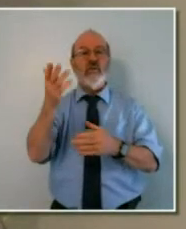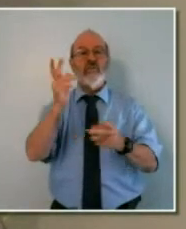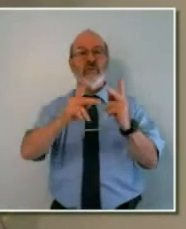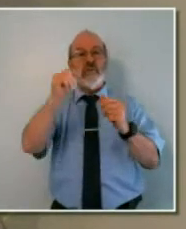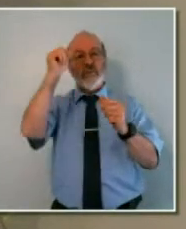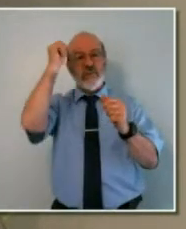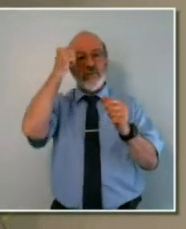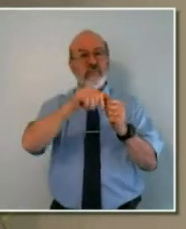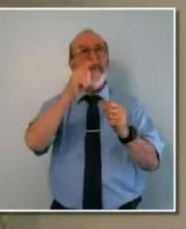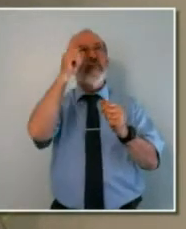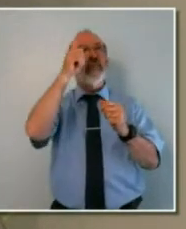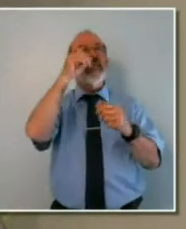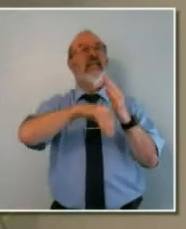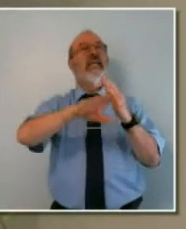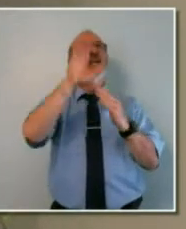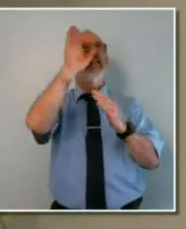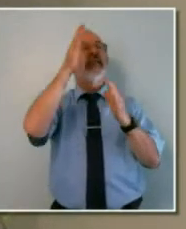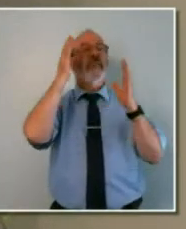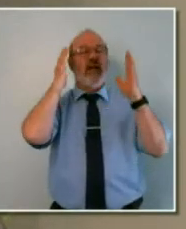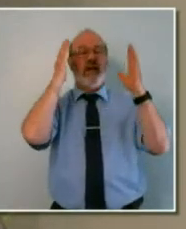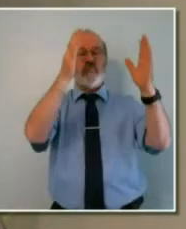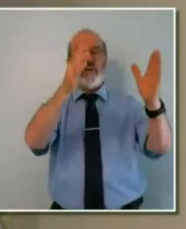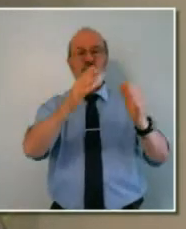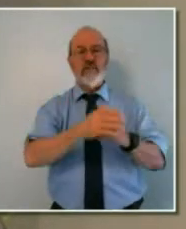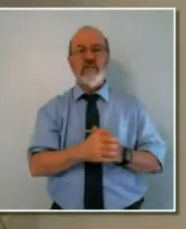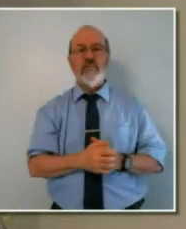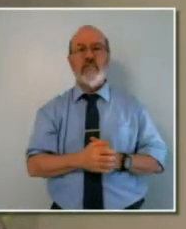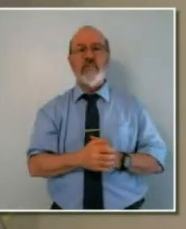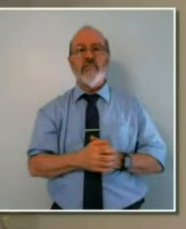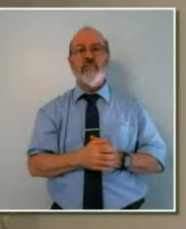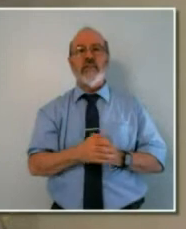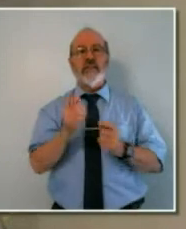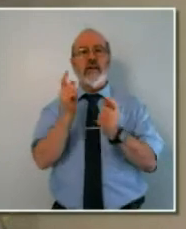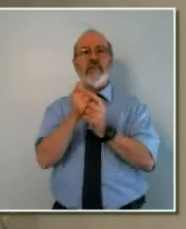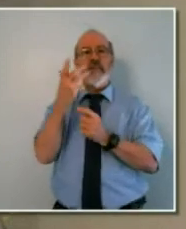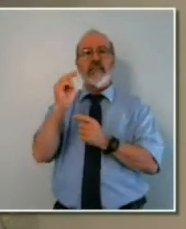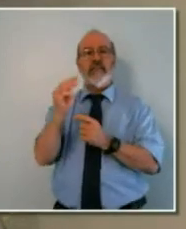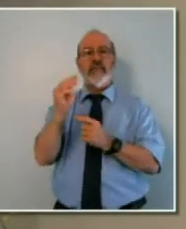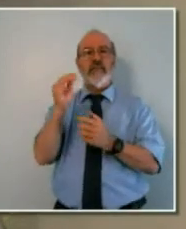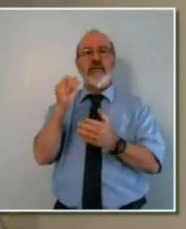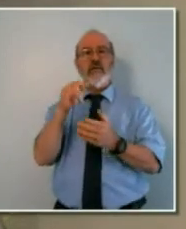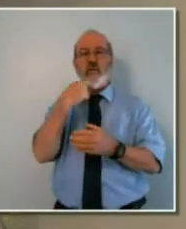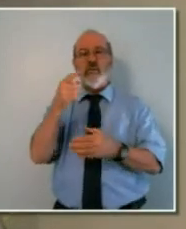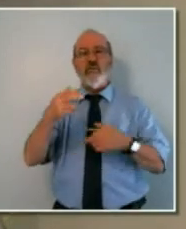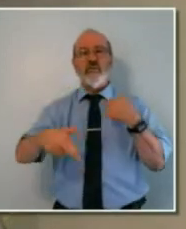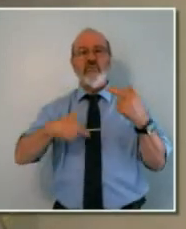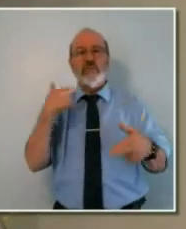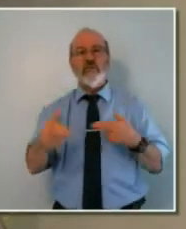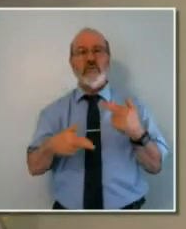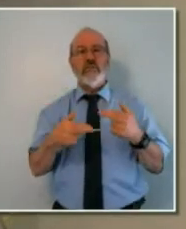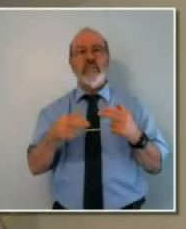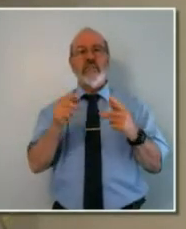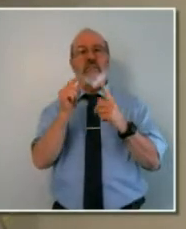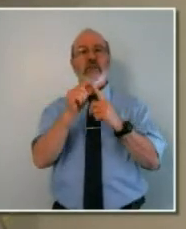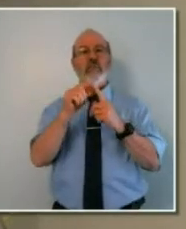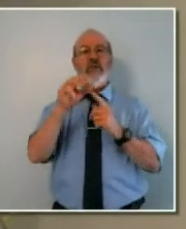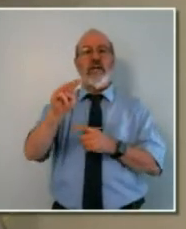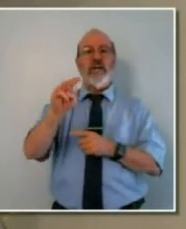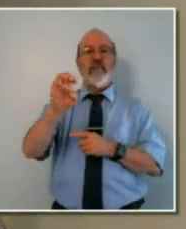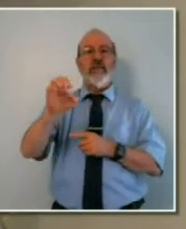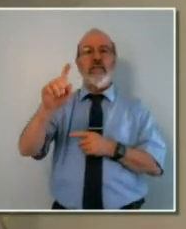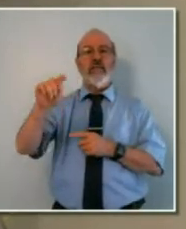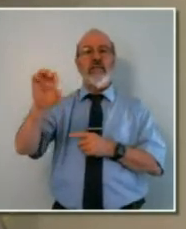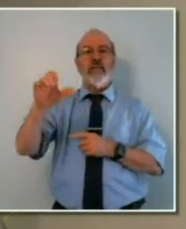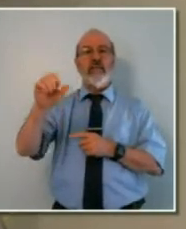thee in thy ways. Thou meetest him that rejoices. The word meetest here is not the word